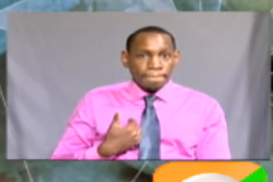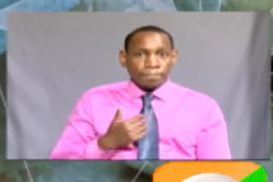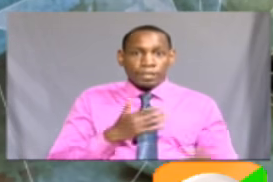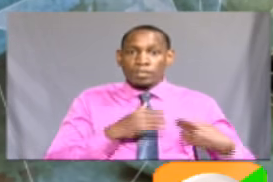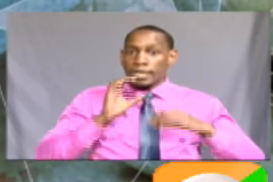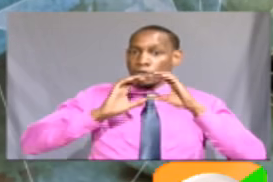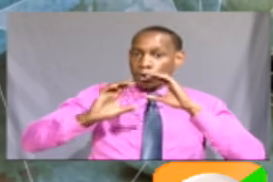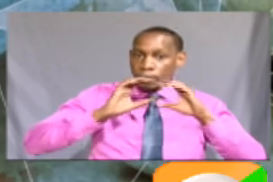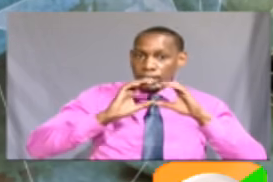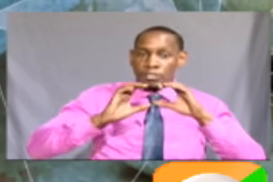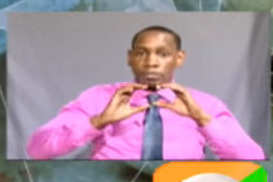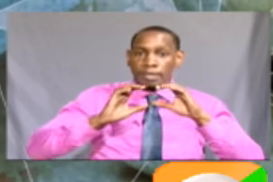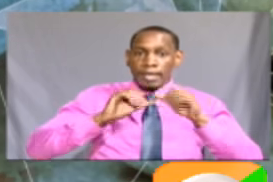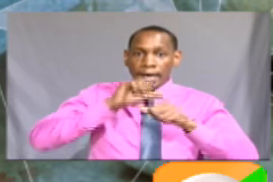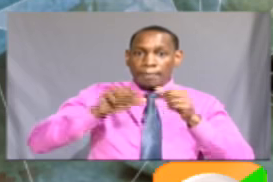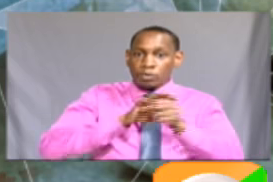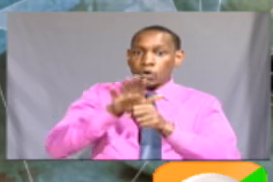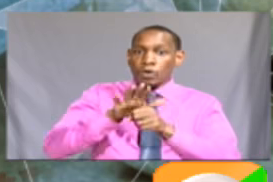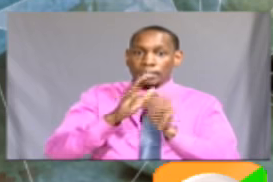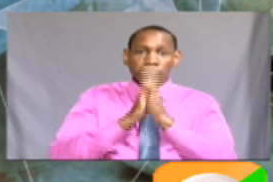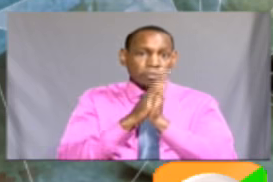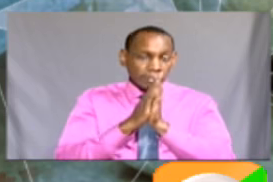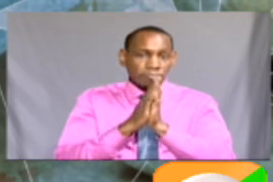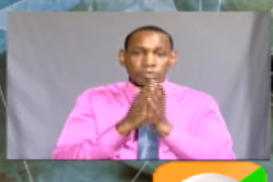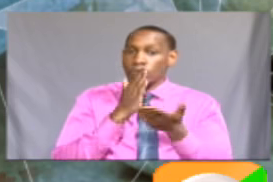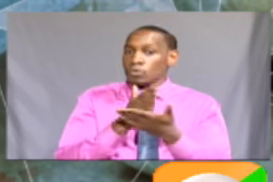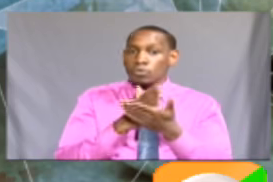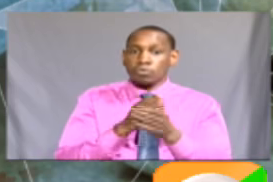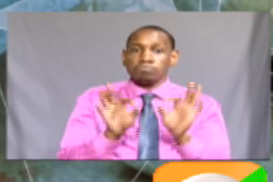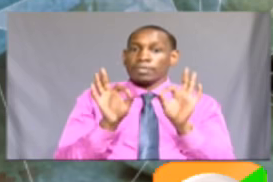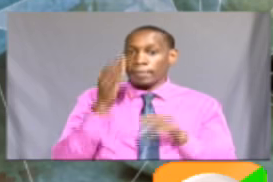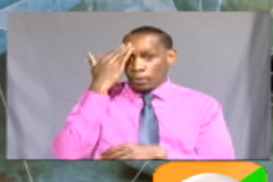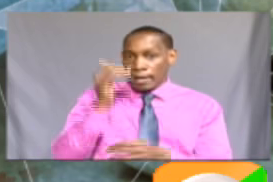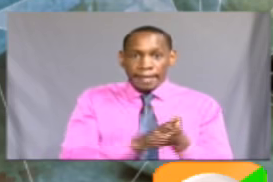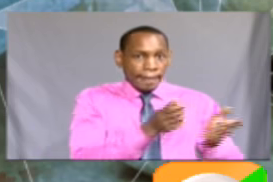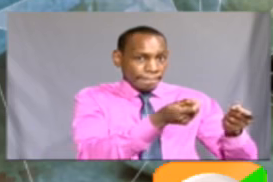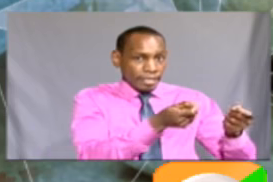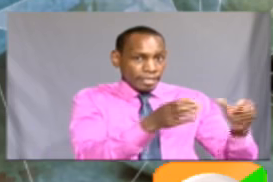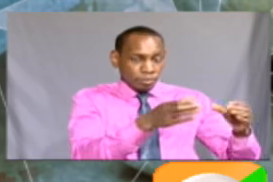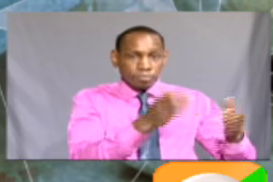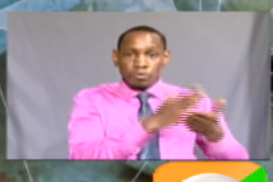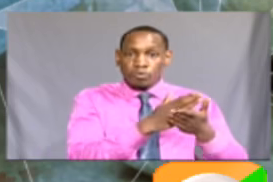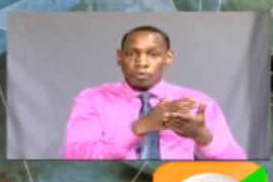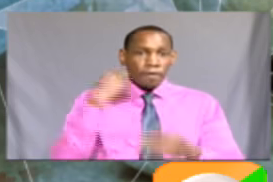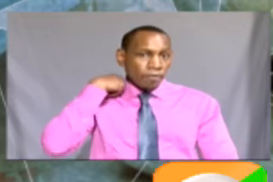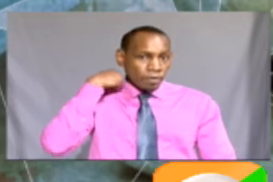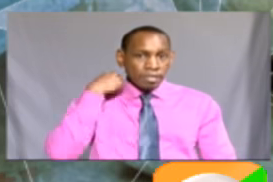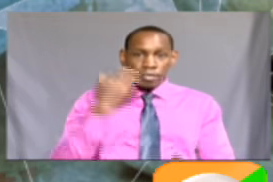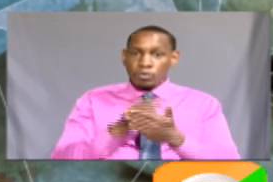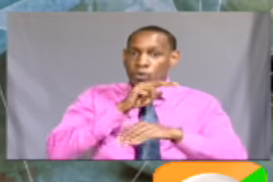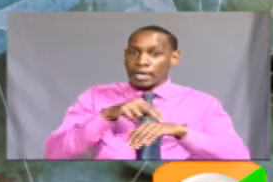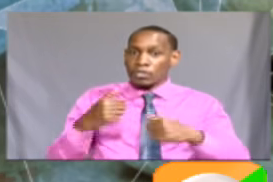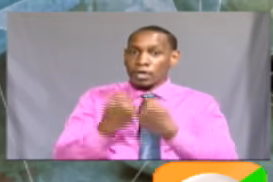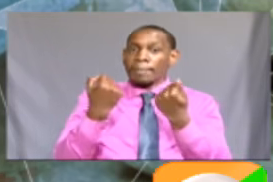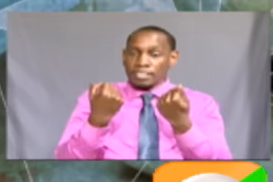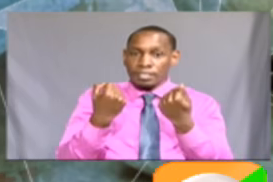of communication on COVID affairs has been amazing. Because the media basically turned up. This is a national emergency.